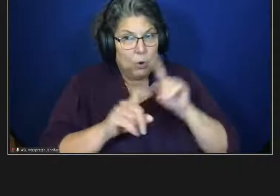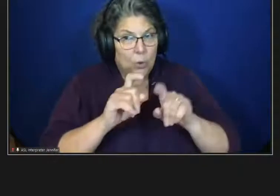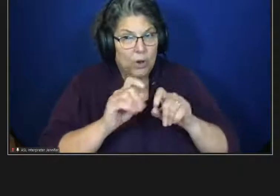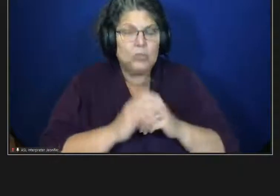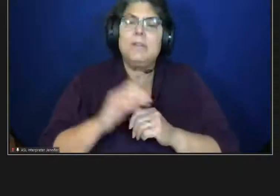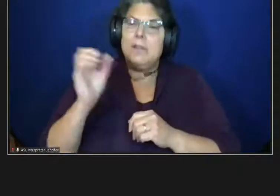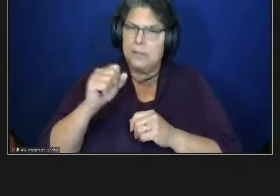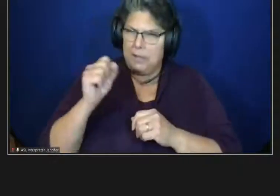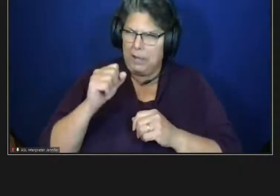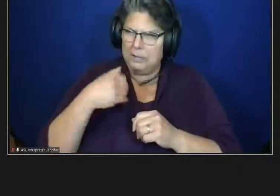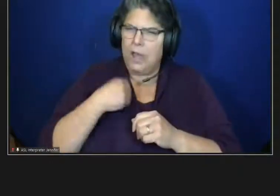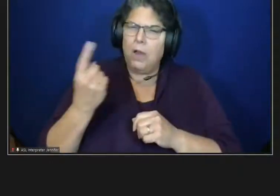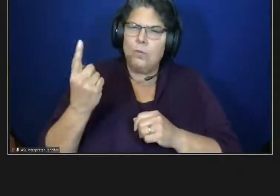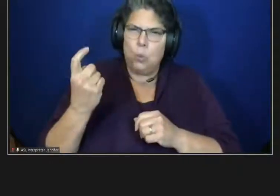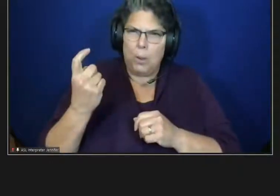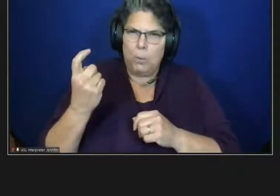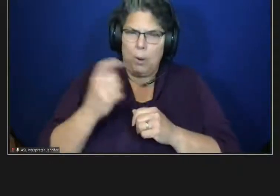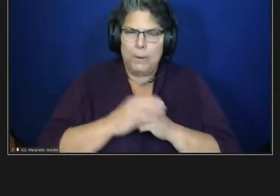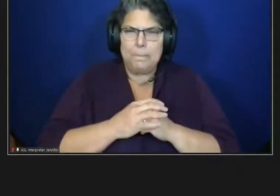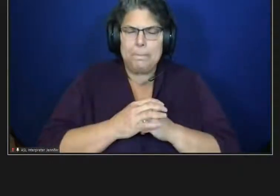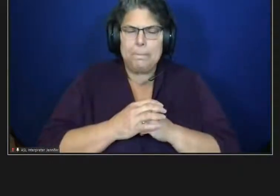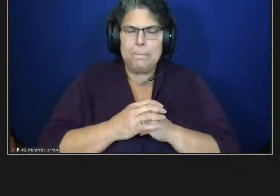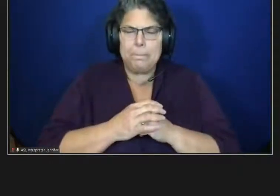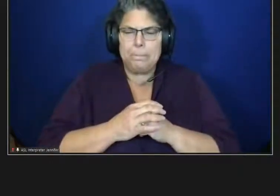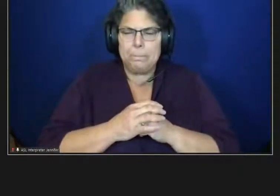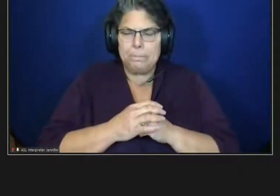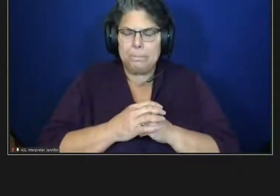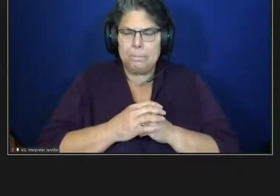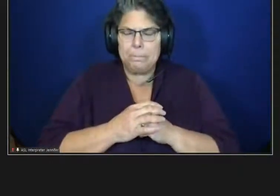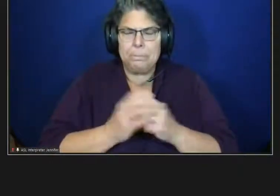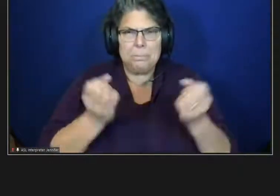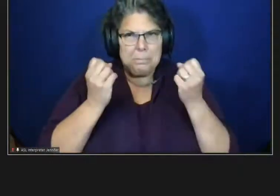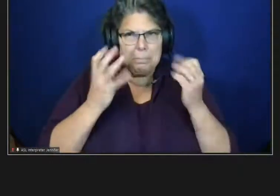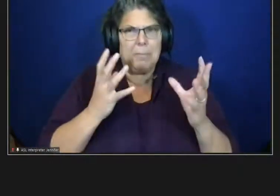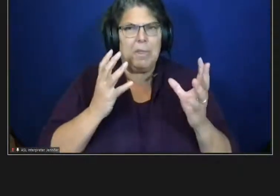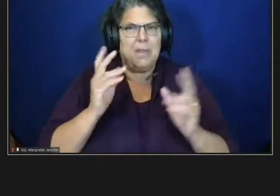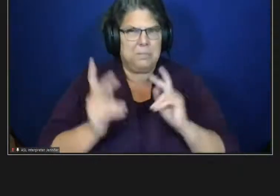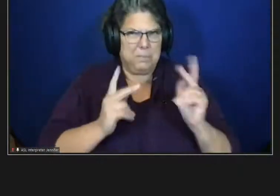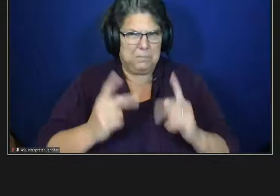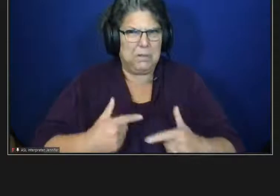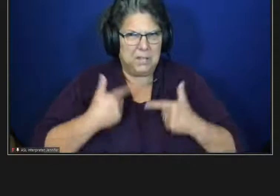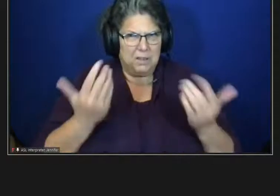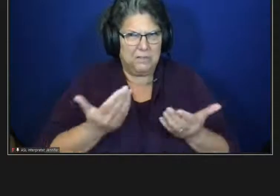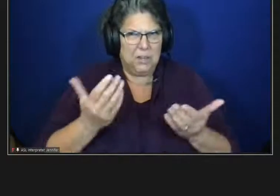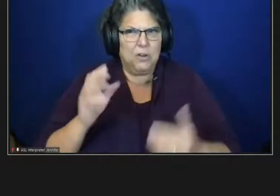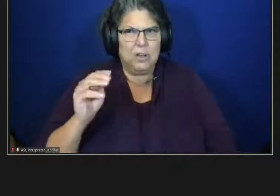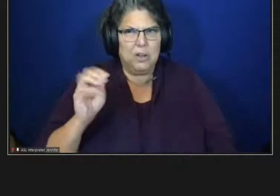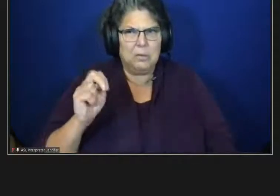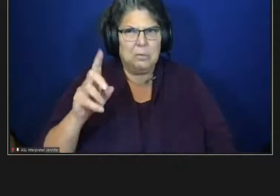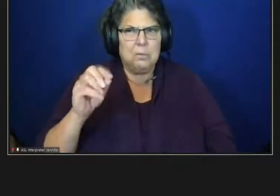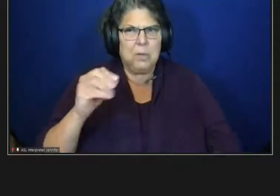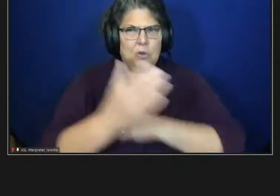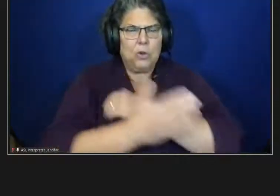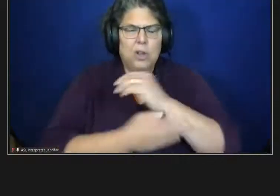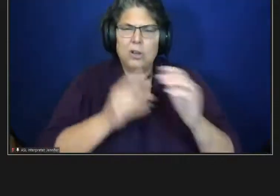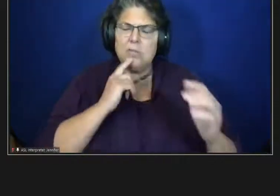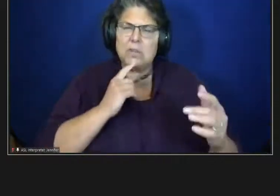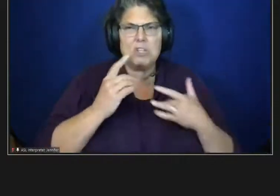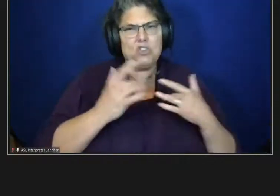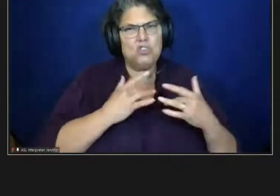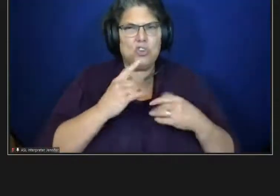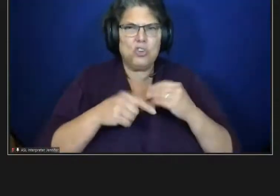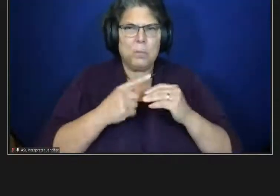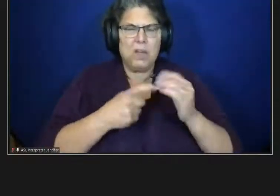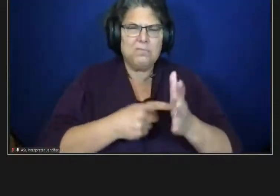I have one more. Many Mendocino County residents are concerned about the mandated vaccines